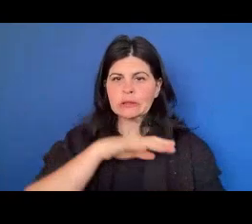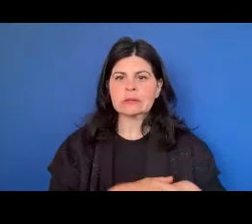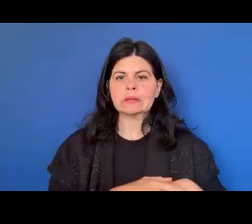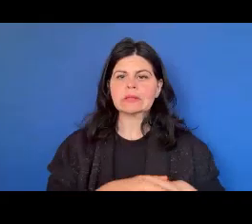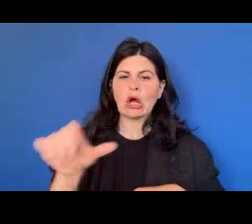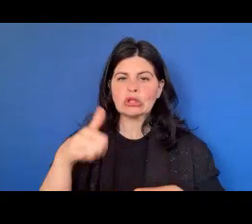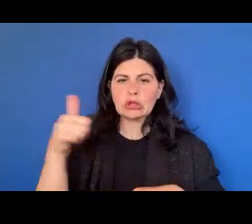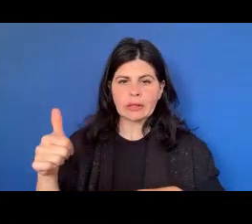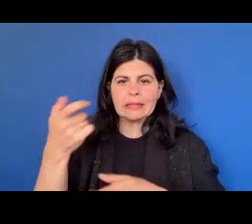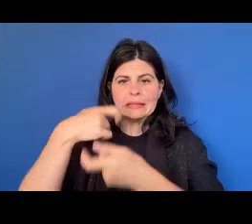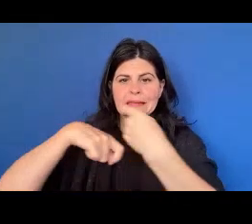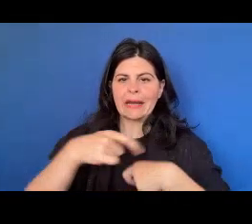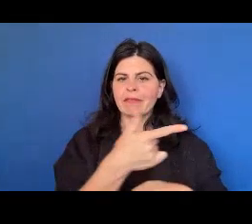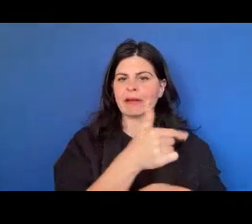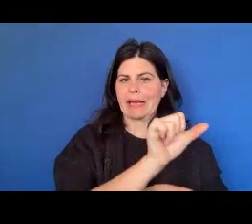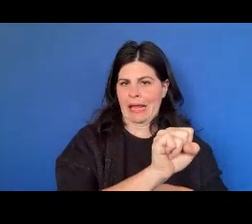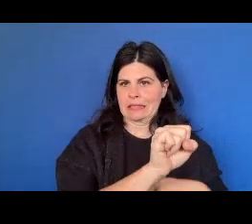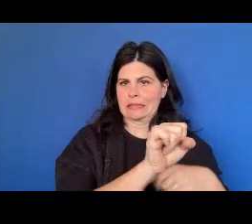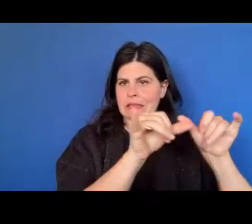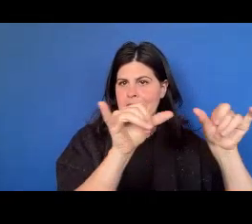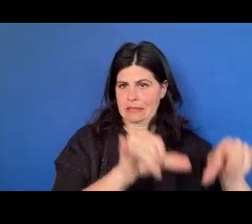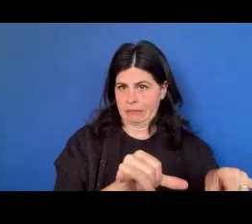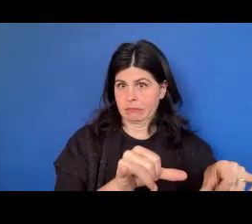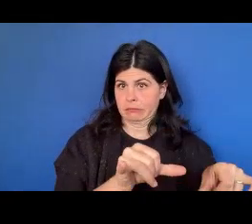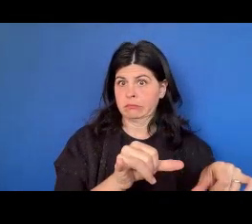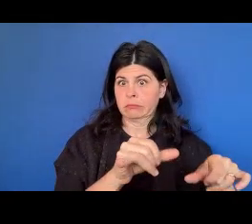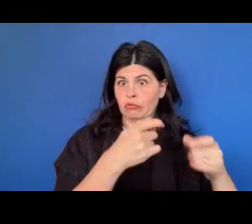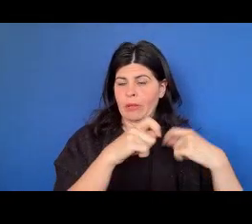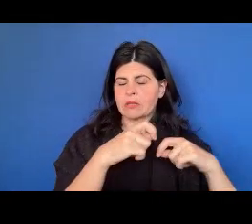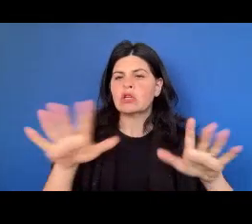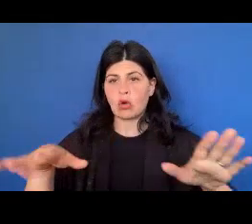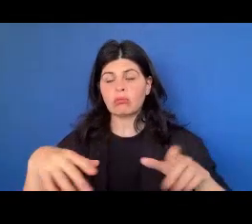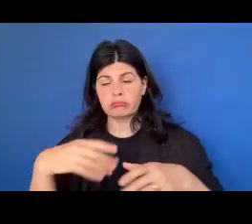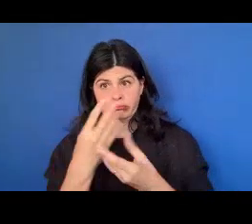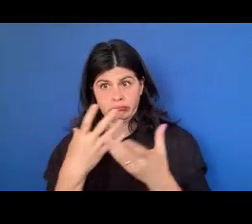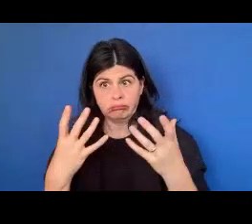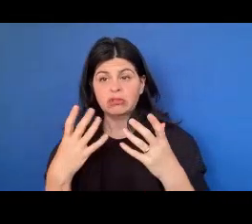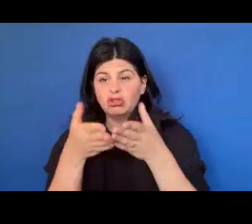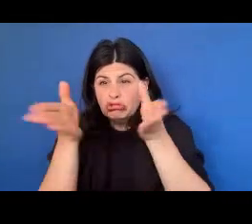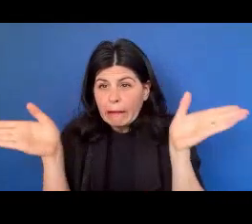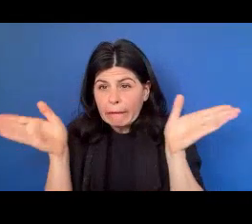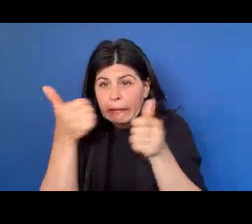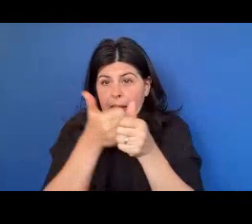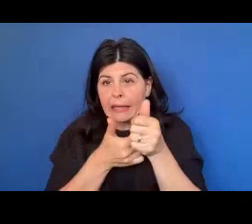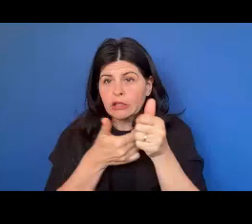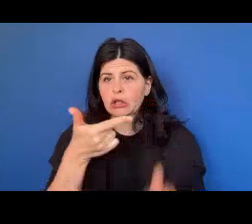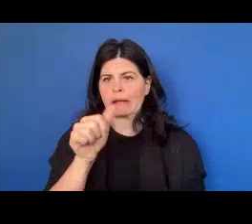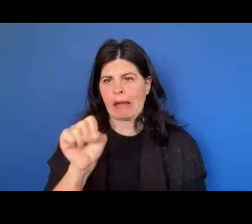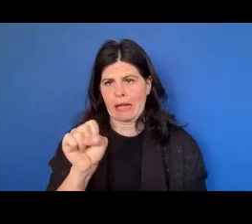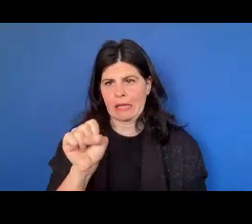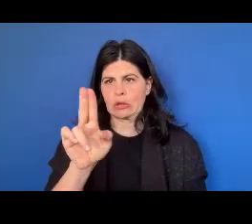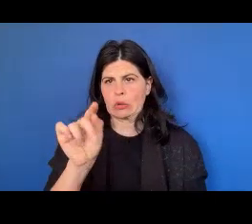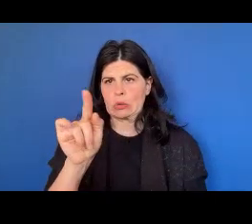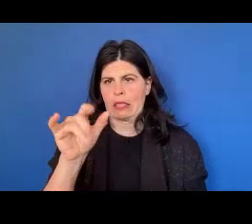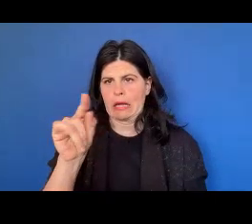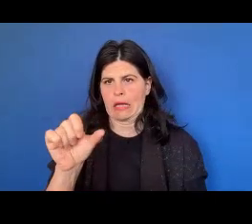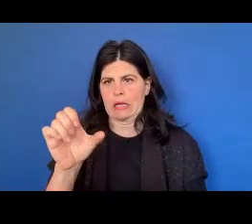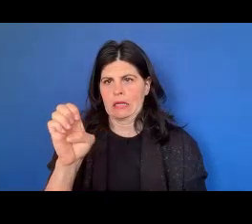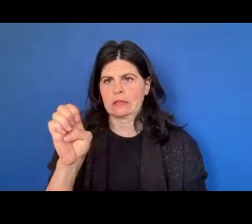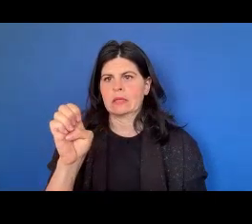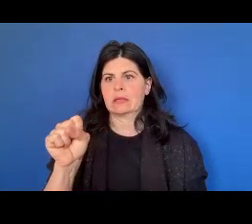investments. For context, generally speaking, each of the gas utilities in California invests in